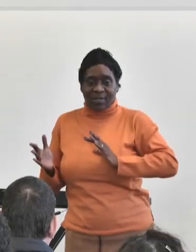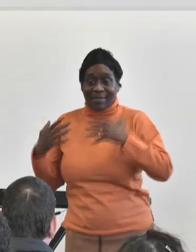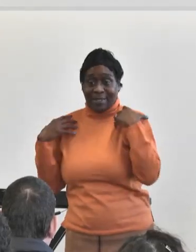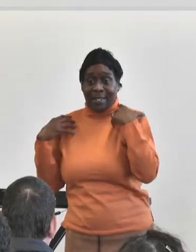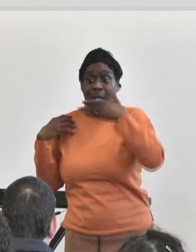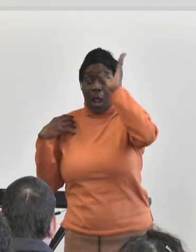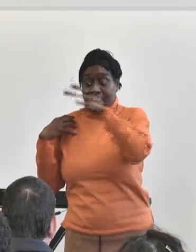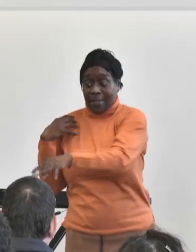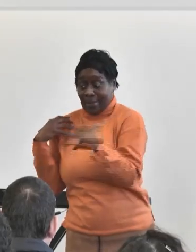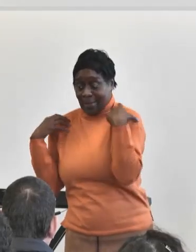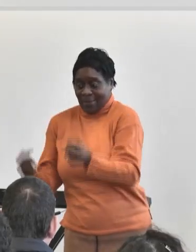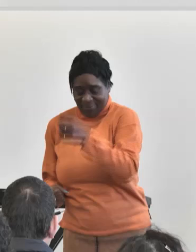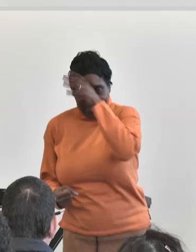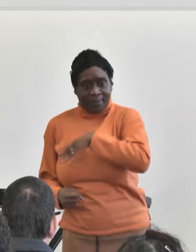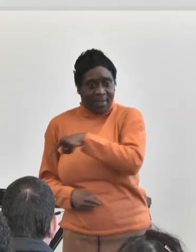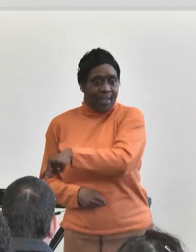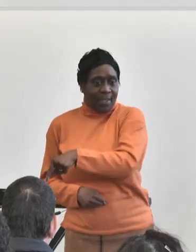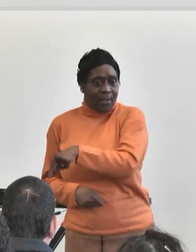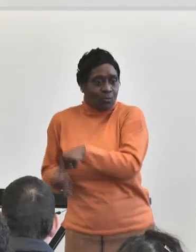God healed that man through Peter that day.